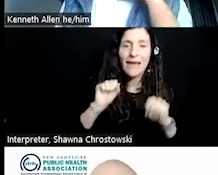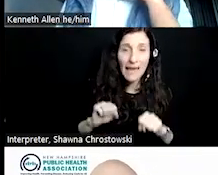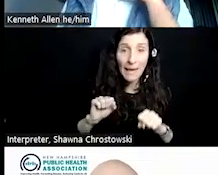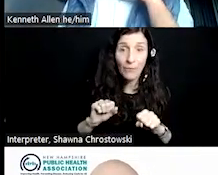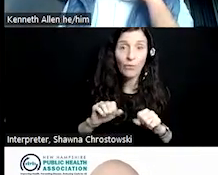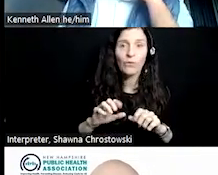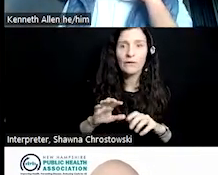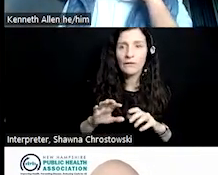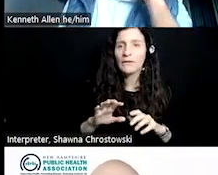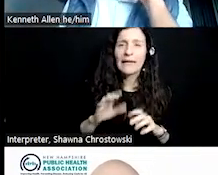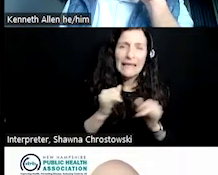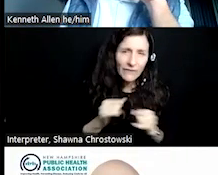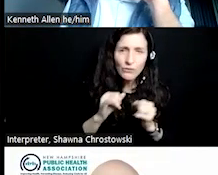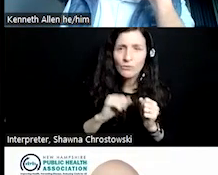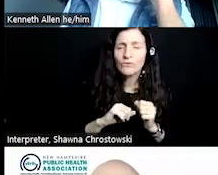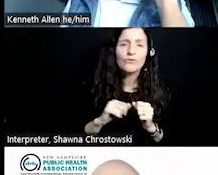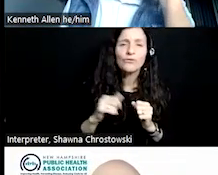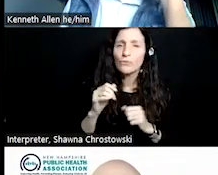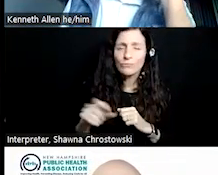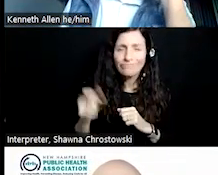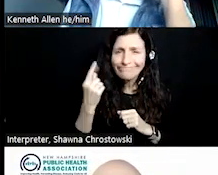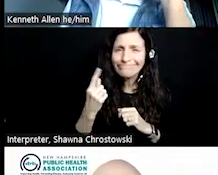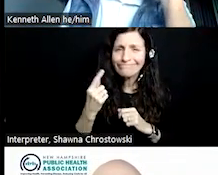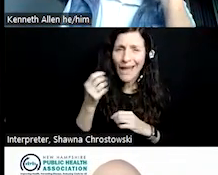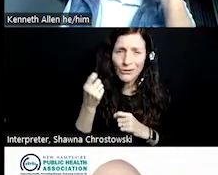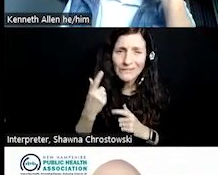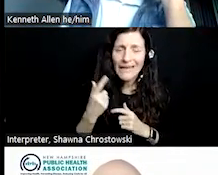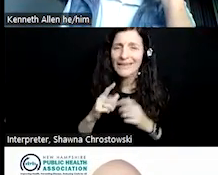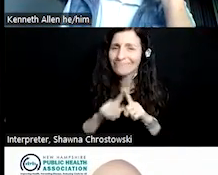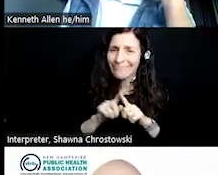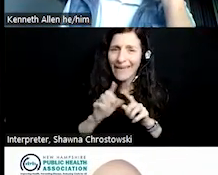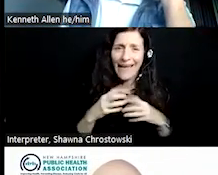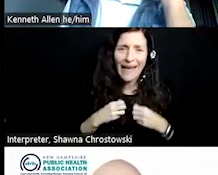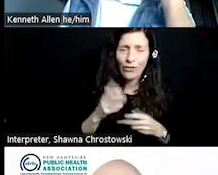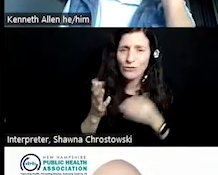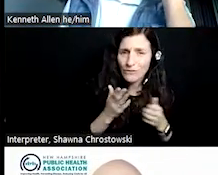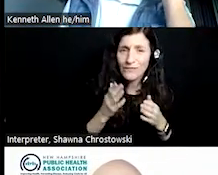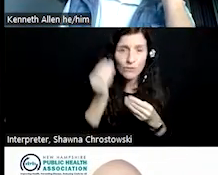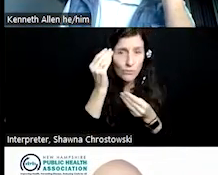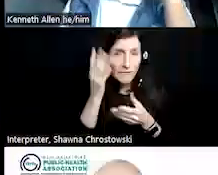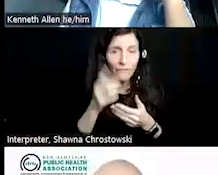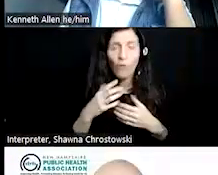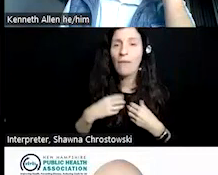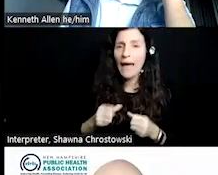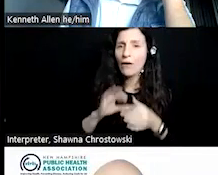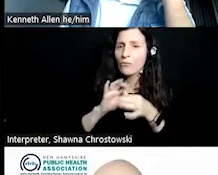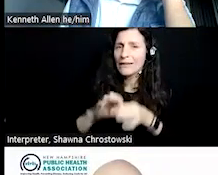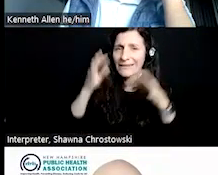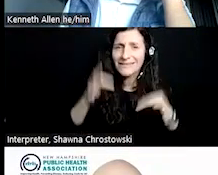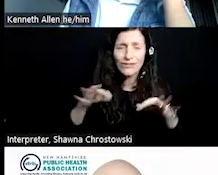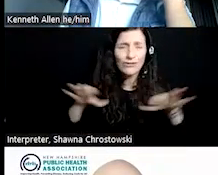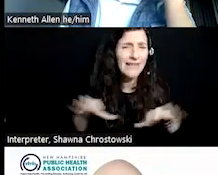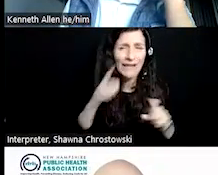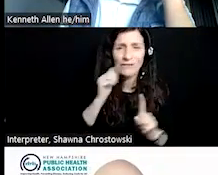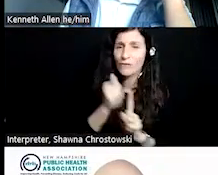and use both health information and health services to inform health-related decisions and actions for themselves and others.